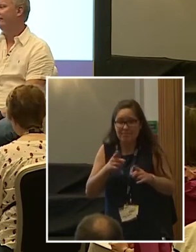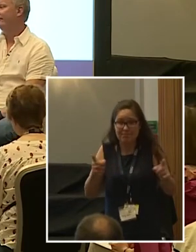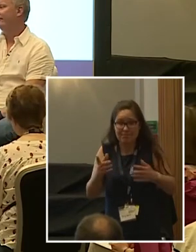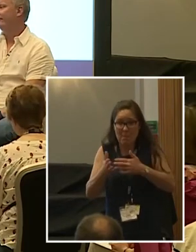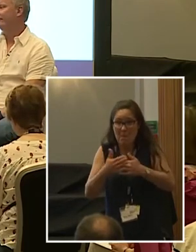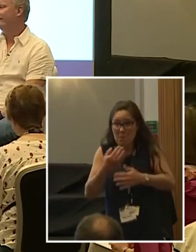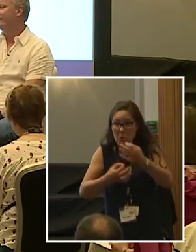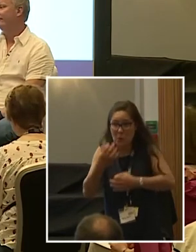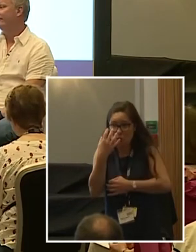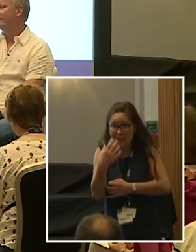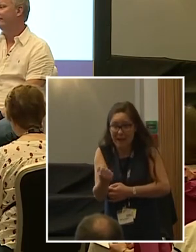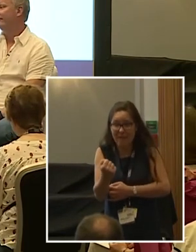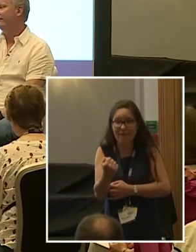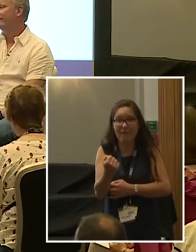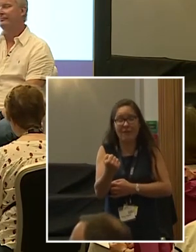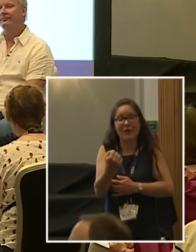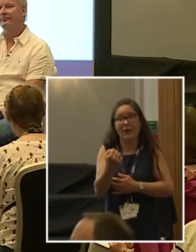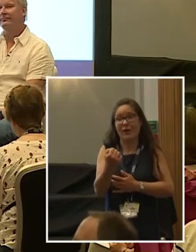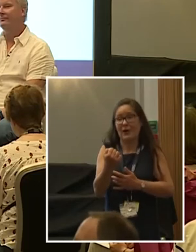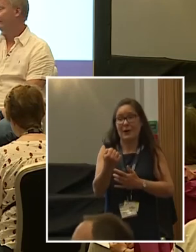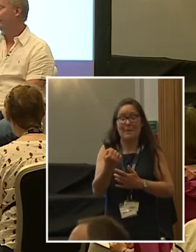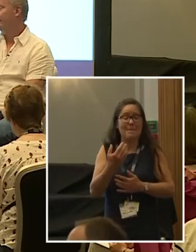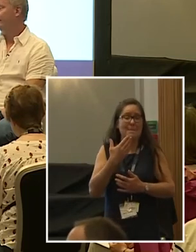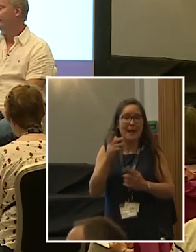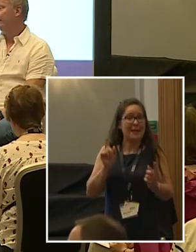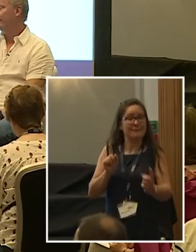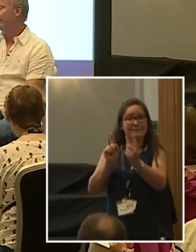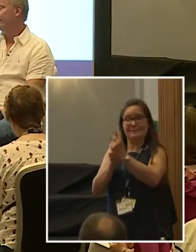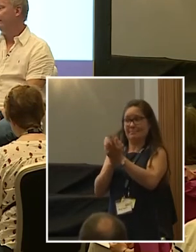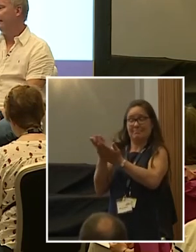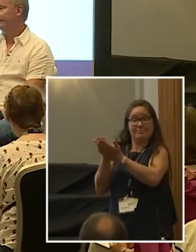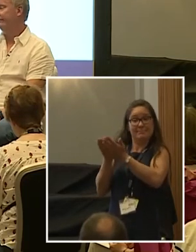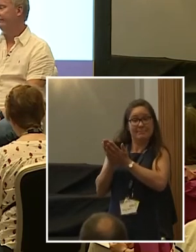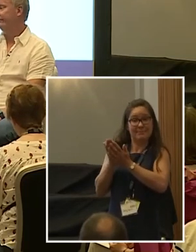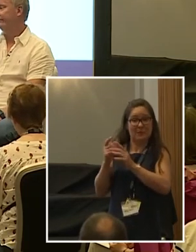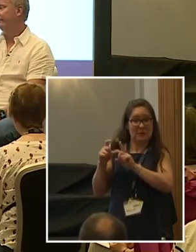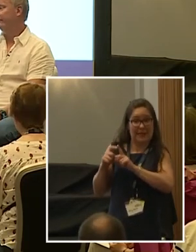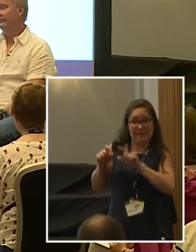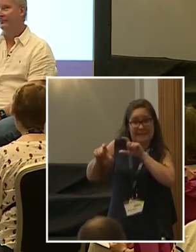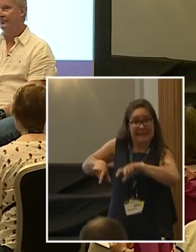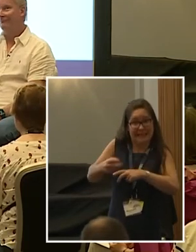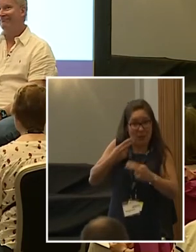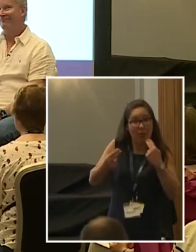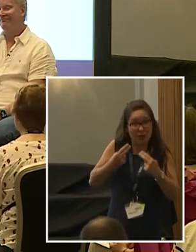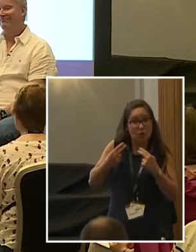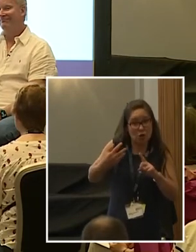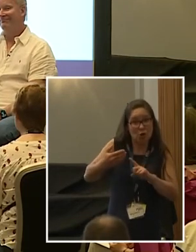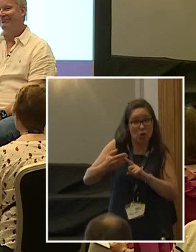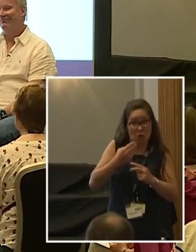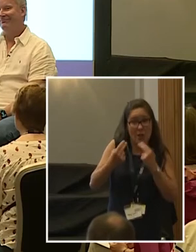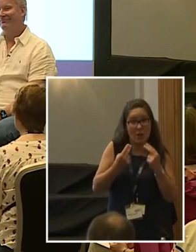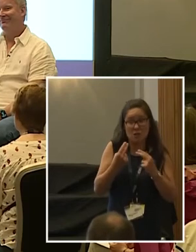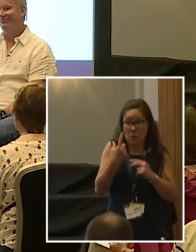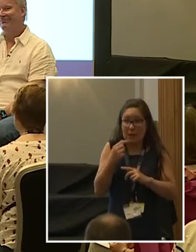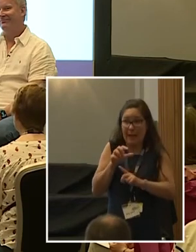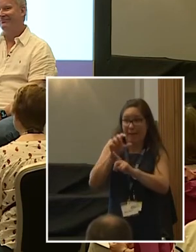you'd like to ask, do feel free to have a chat with David's here until lunchtime, yeah. I think. So do catch him